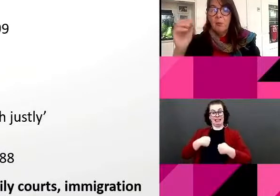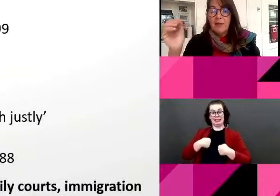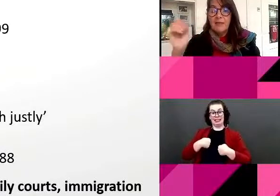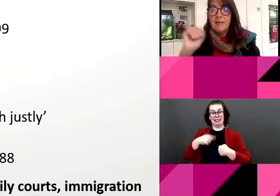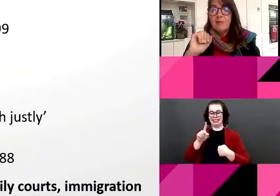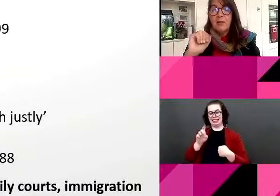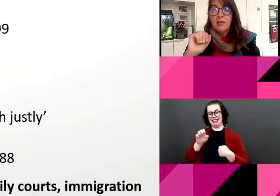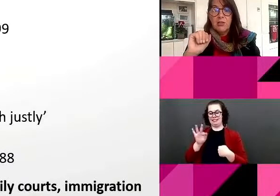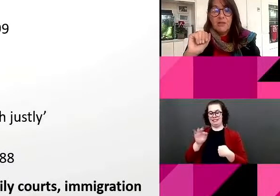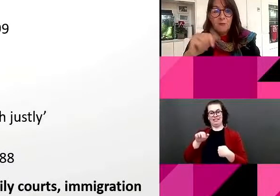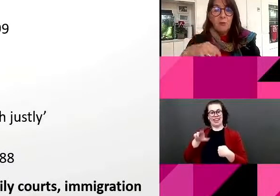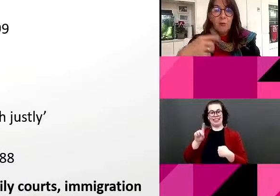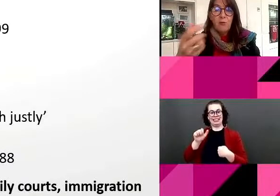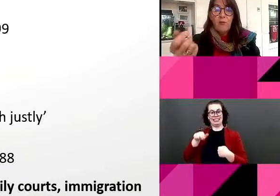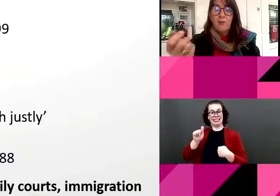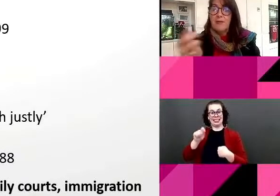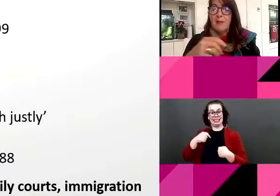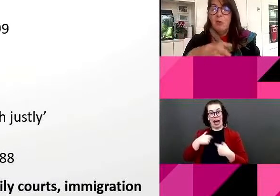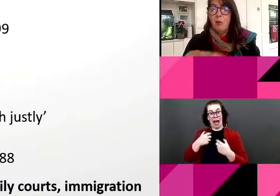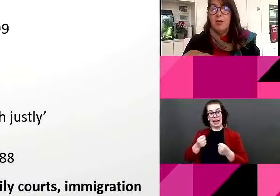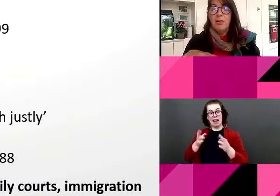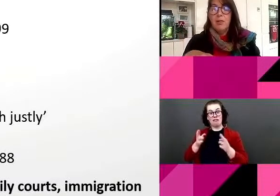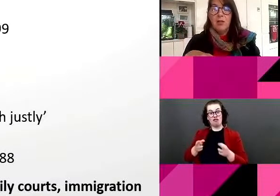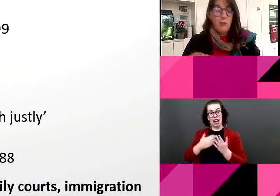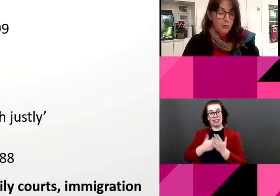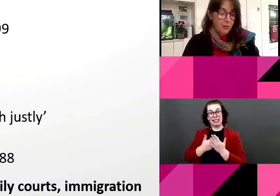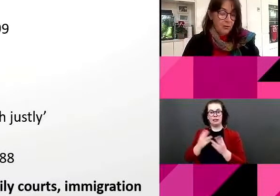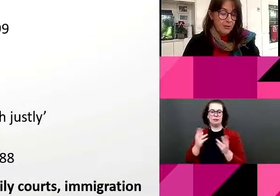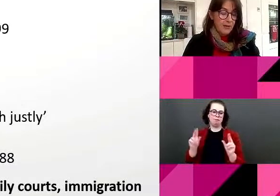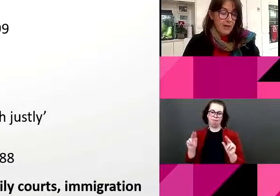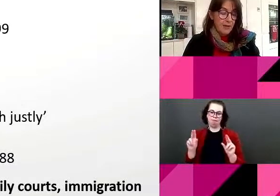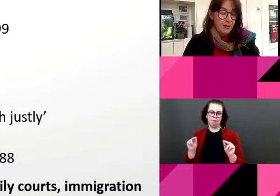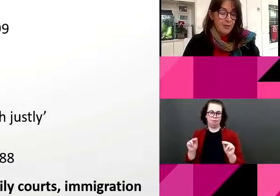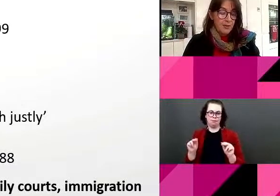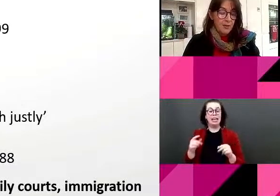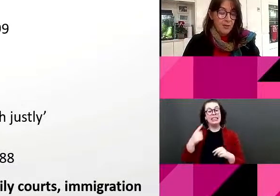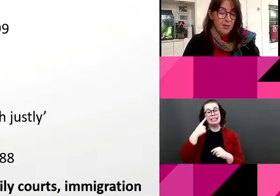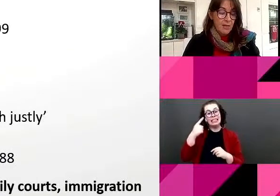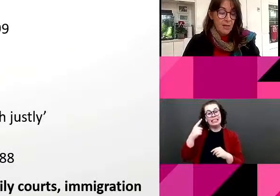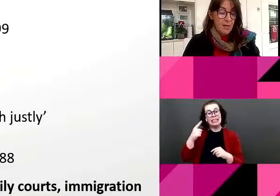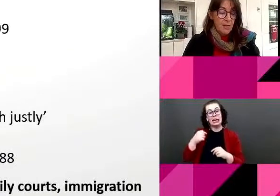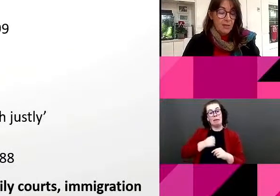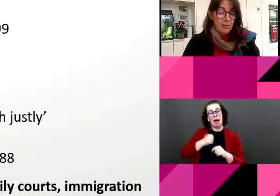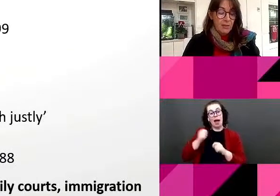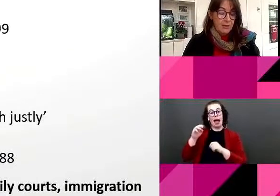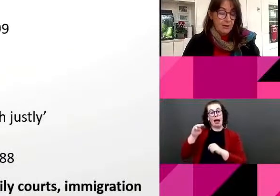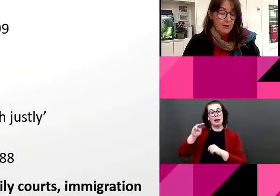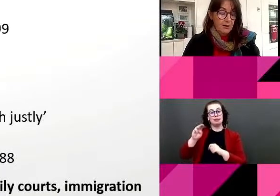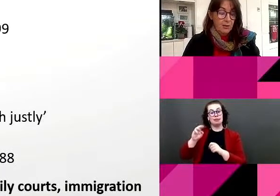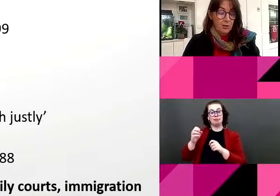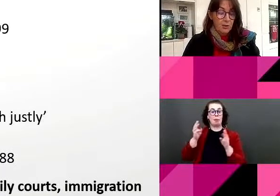and criminal practice directions for your reference. I'm not going to go through those now because I know time